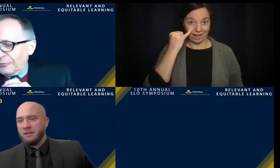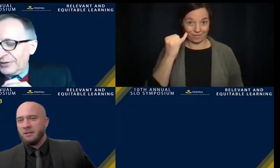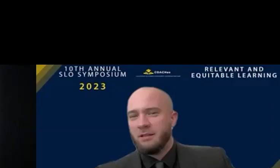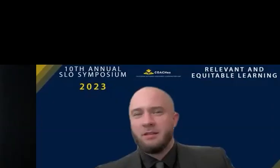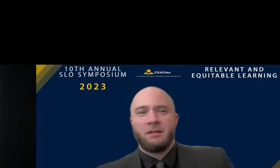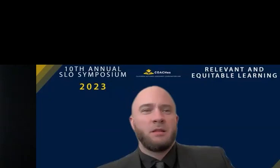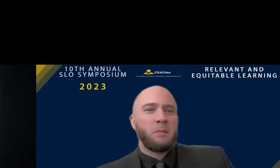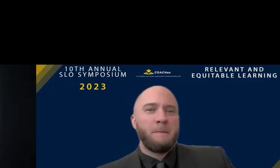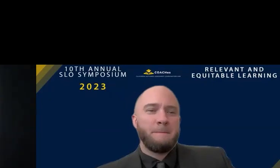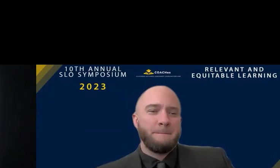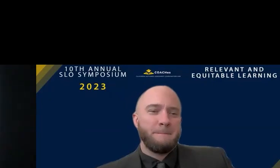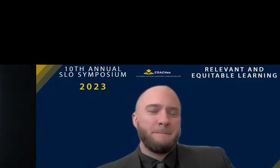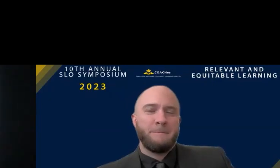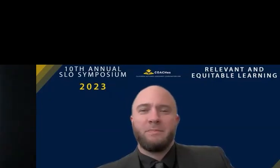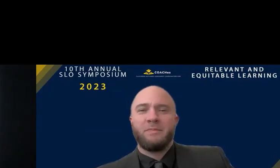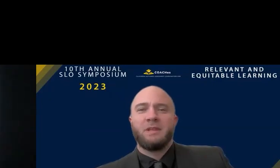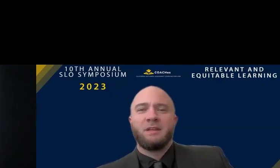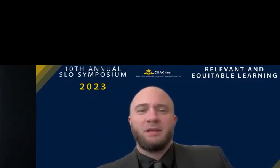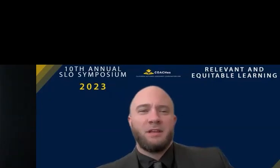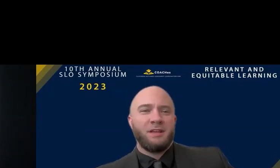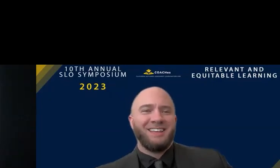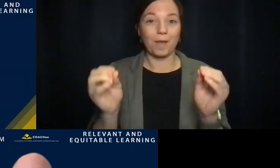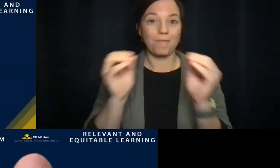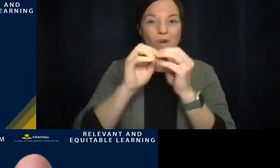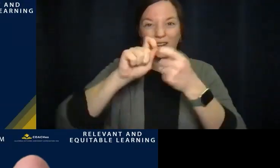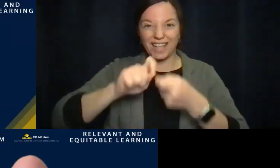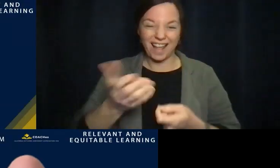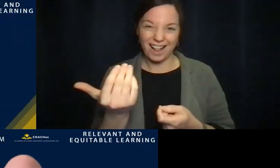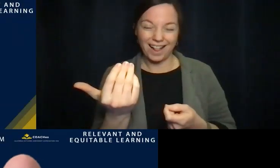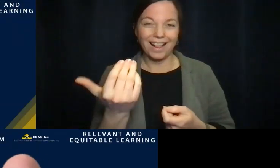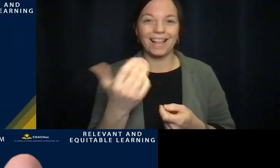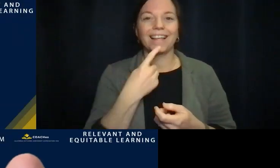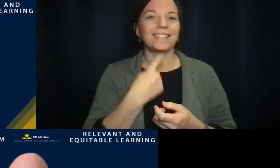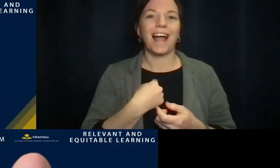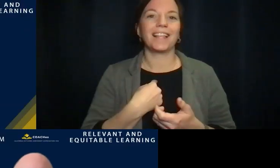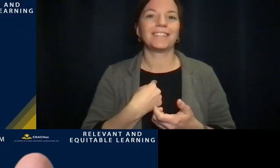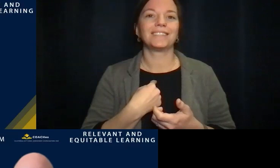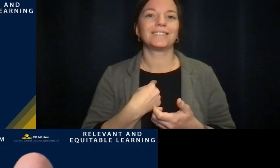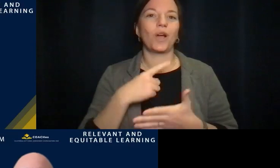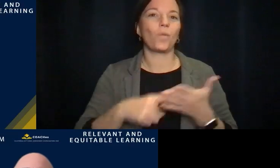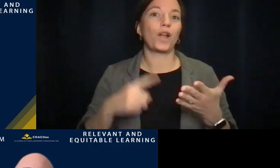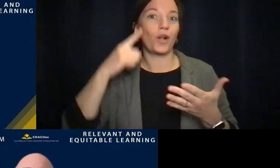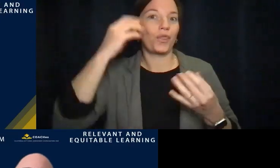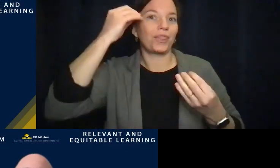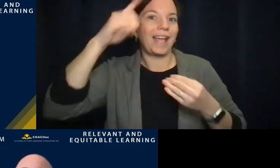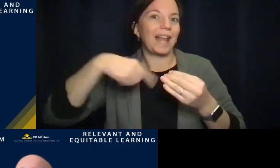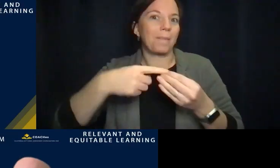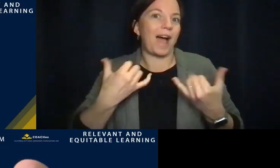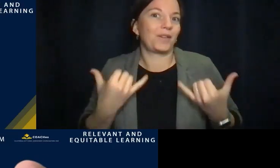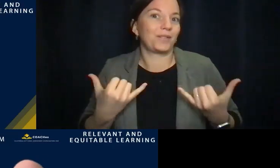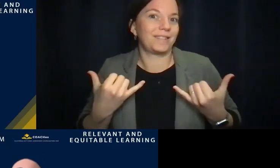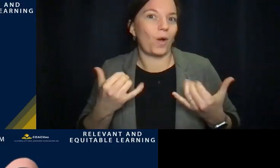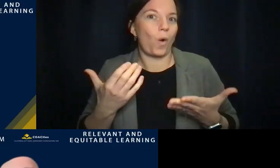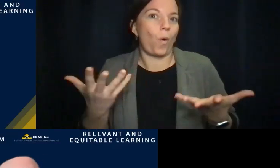introduce yourself in perhaps a bit greater detail. Tell us what you're thinking about these days. What's on your